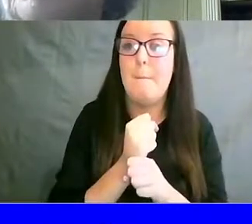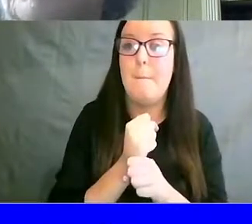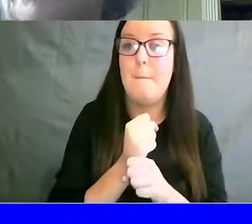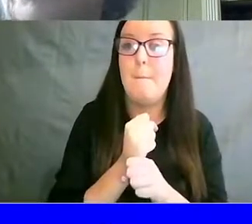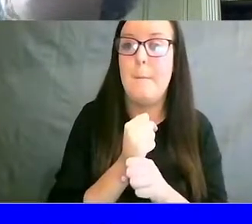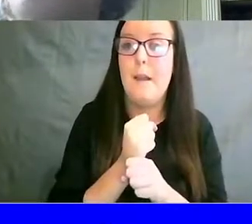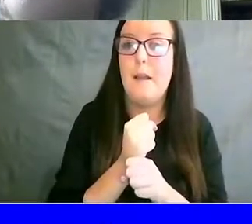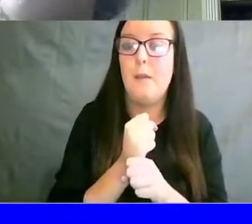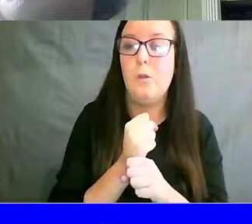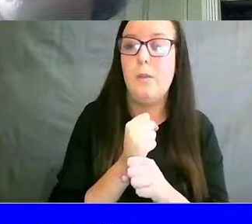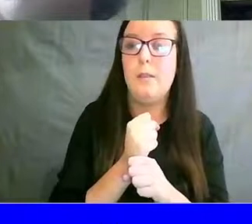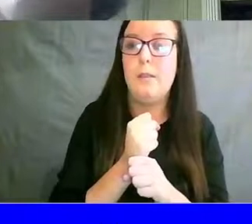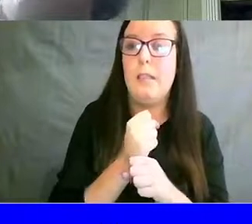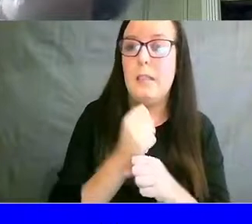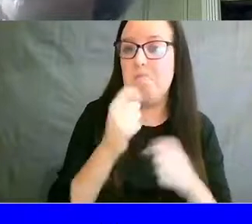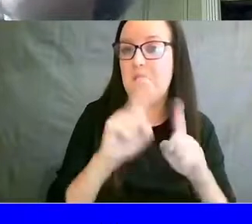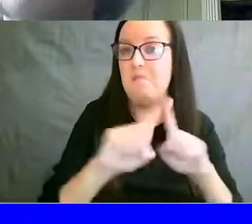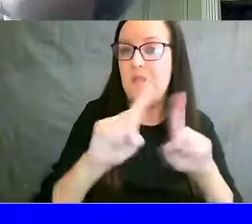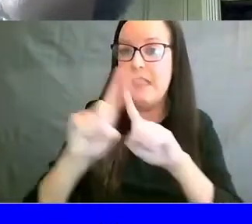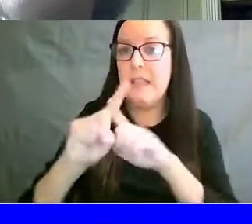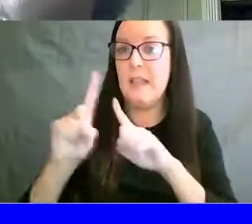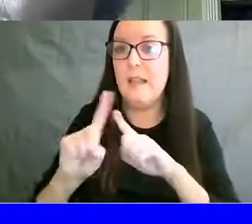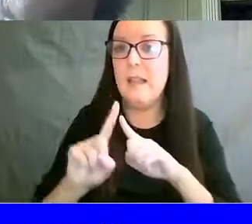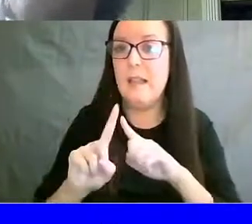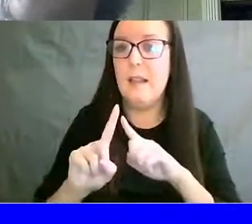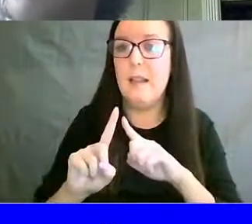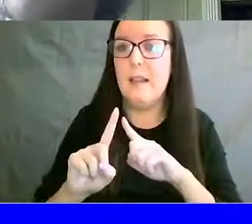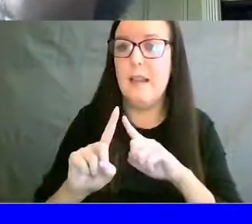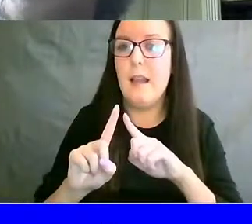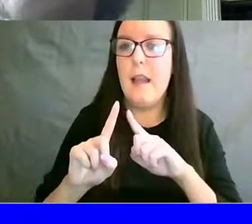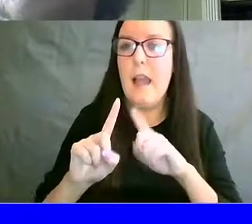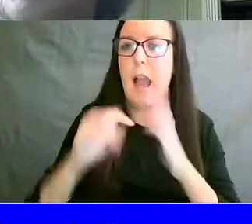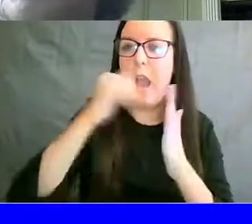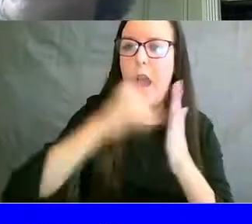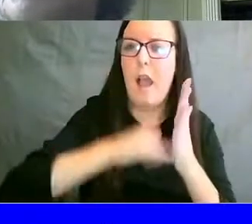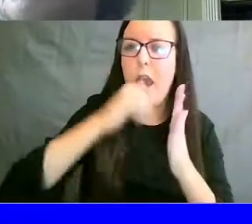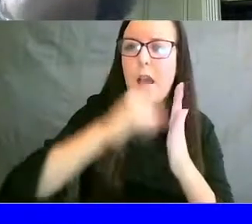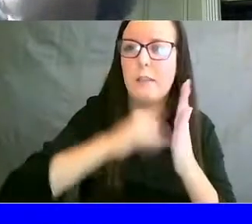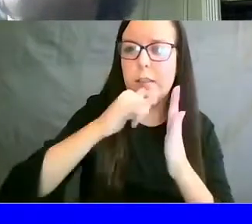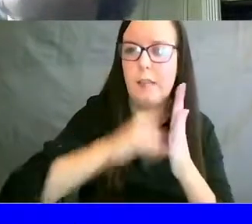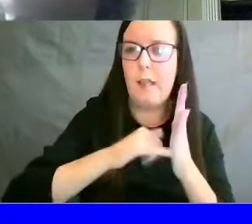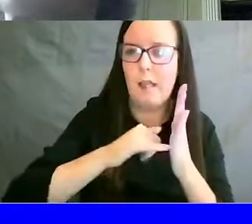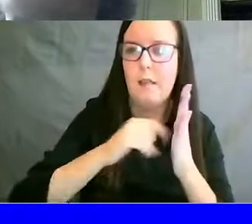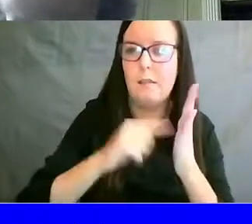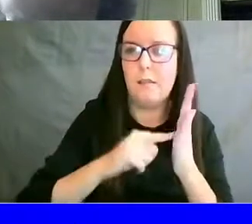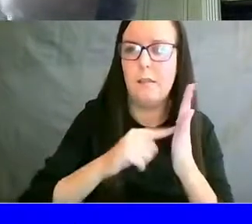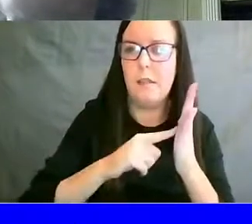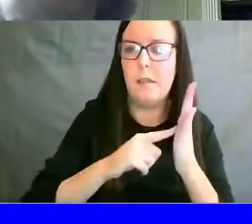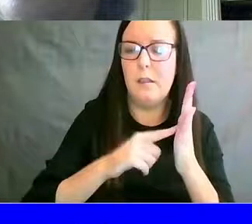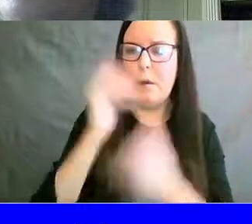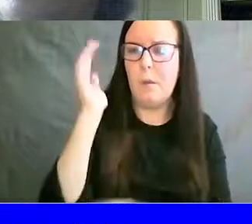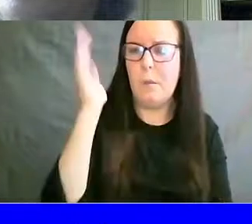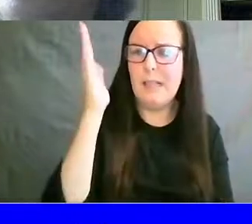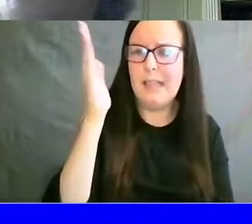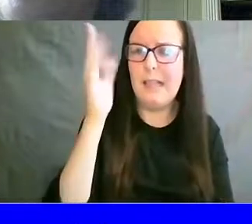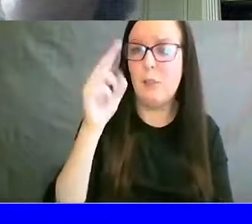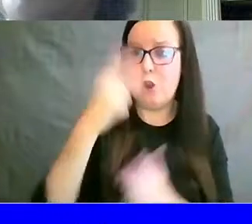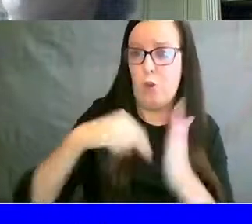a number of the articles in the UN Convention, because I think they're a very